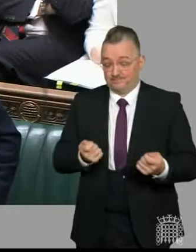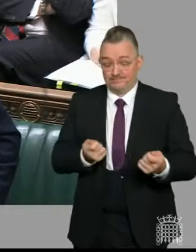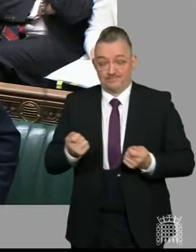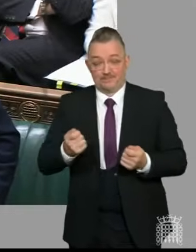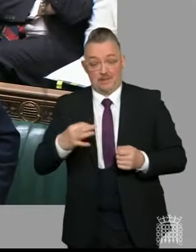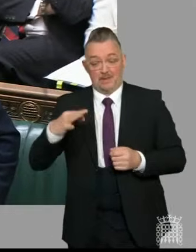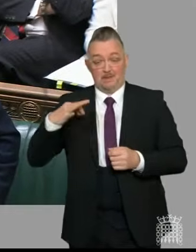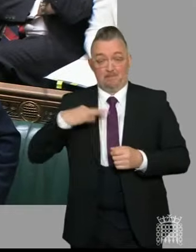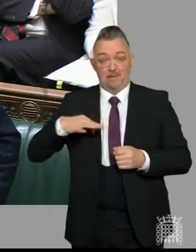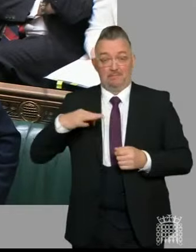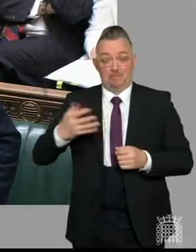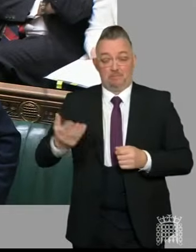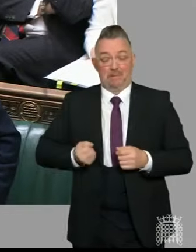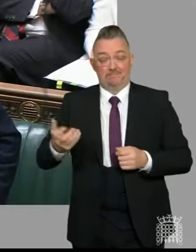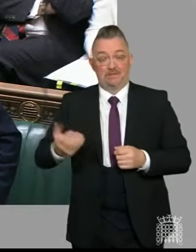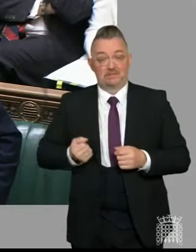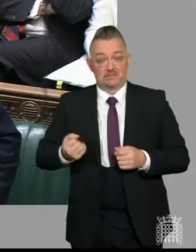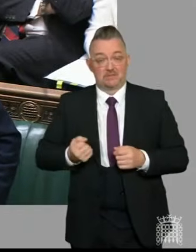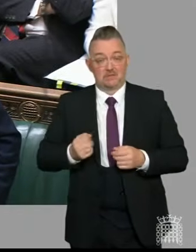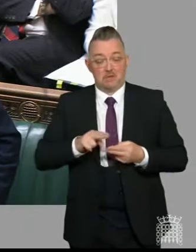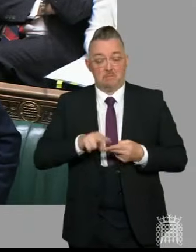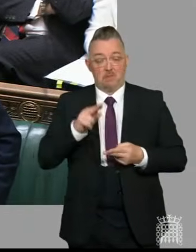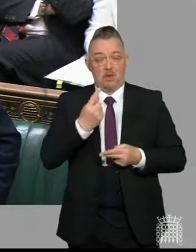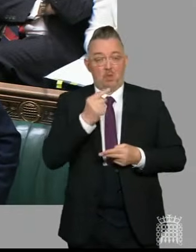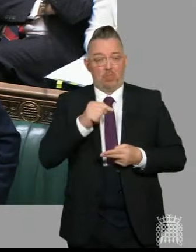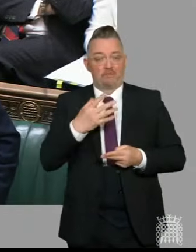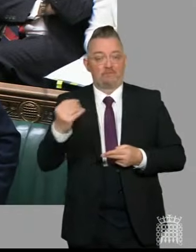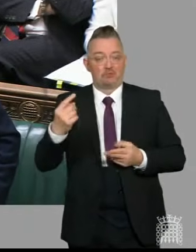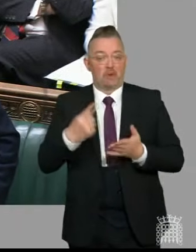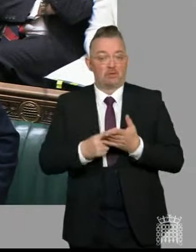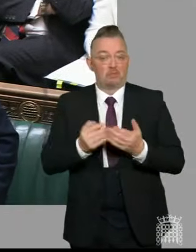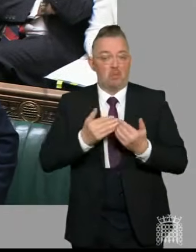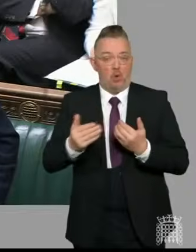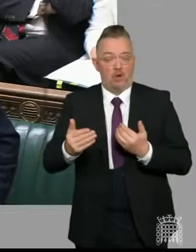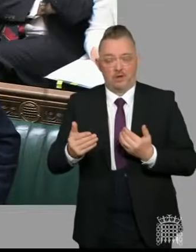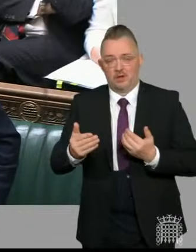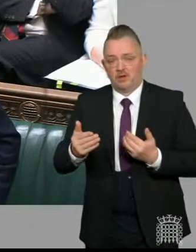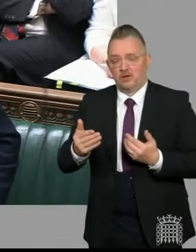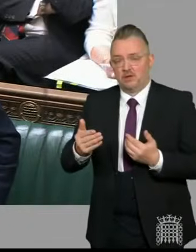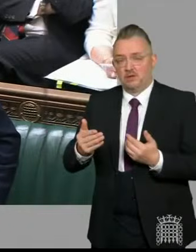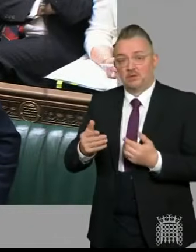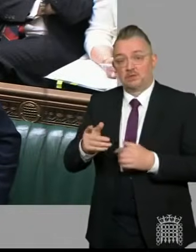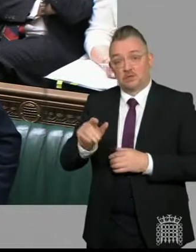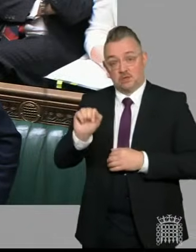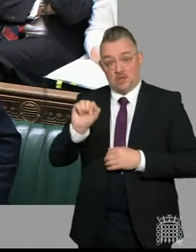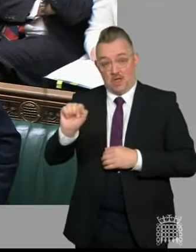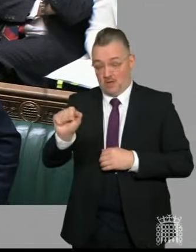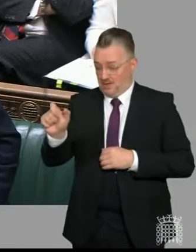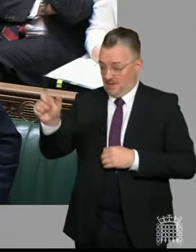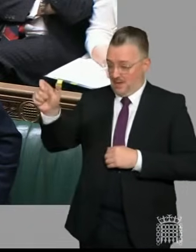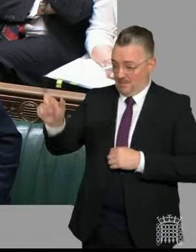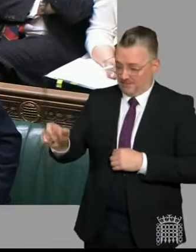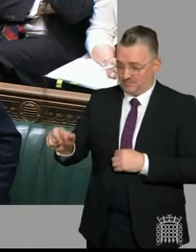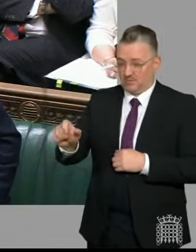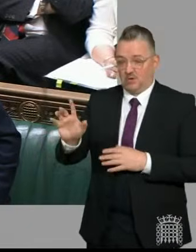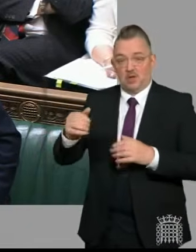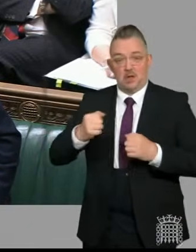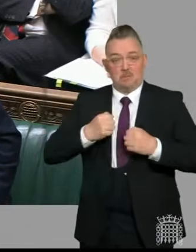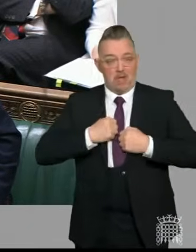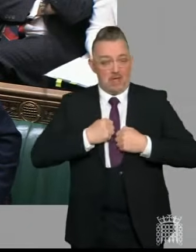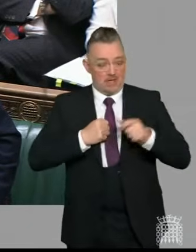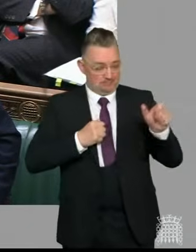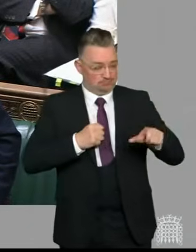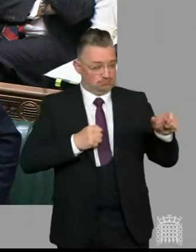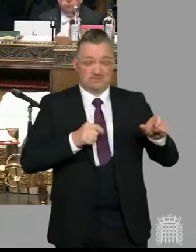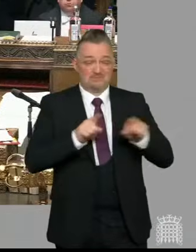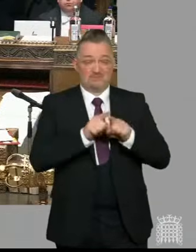course, I think it is the case that her constituents and my constituents, people up and down the country, would expect the government to seek